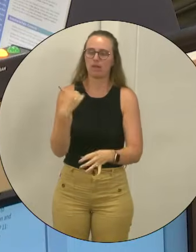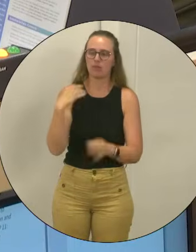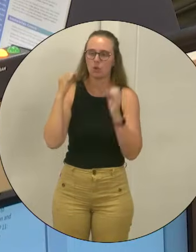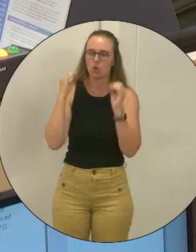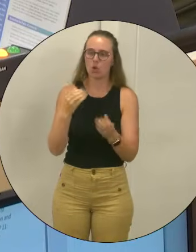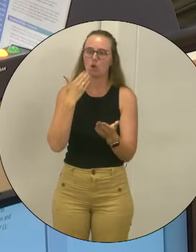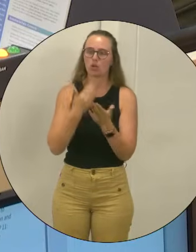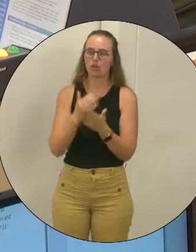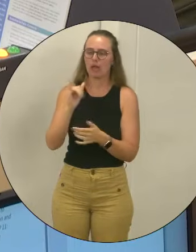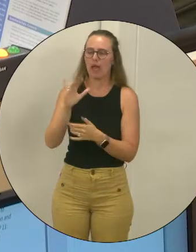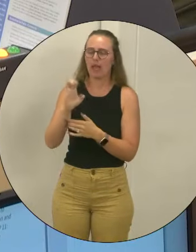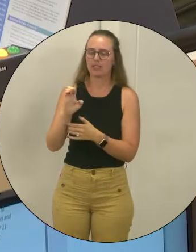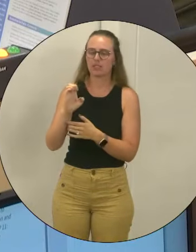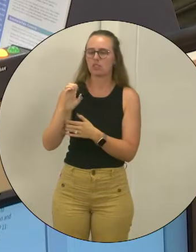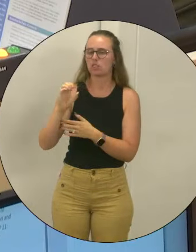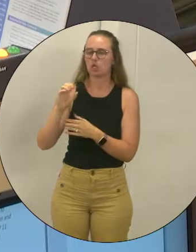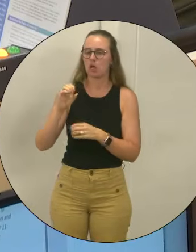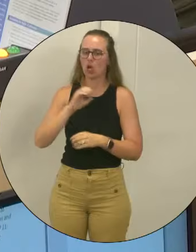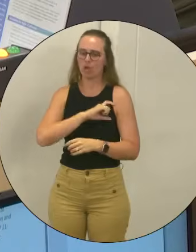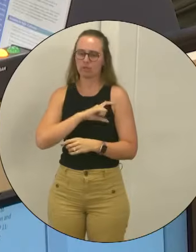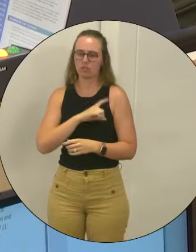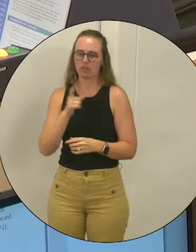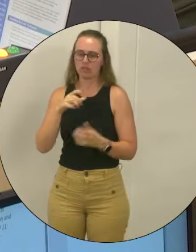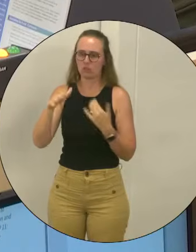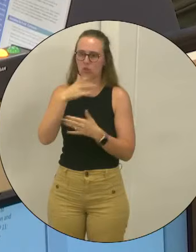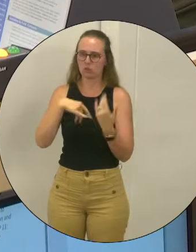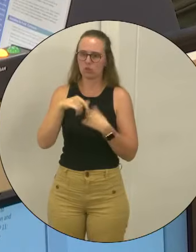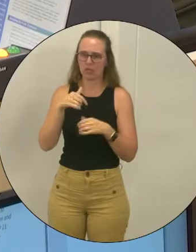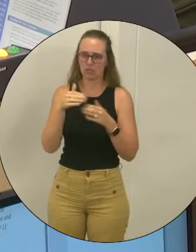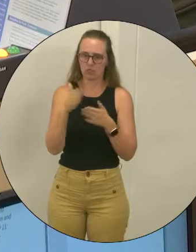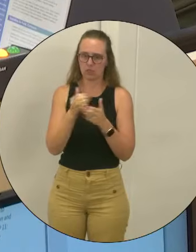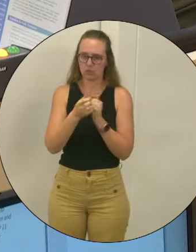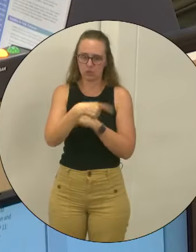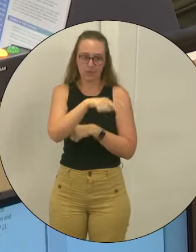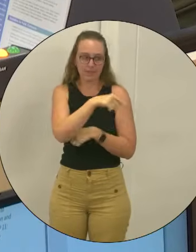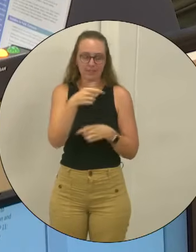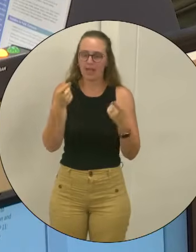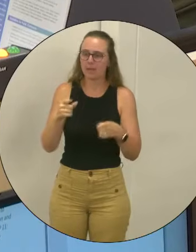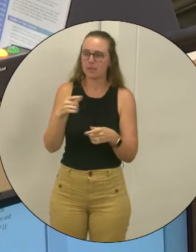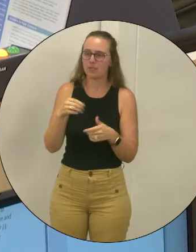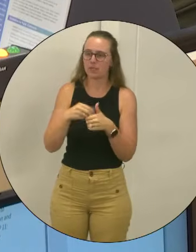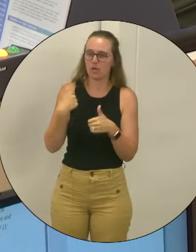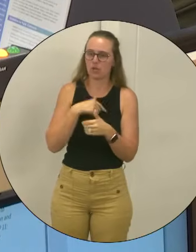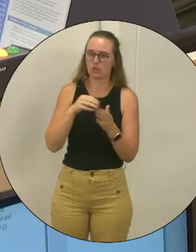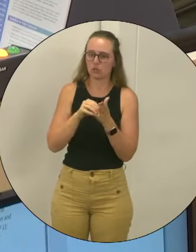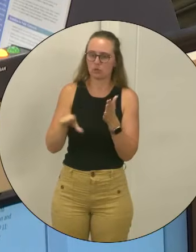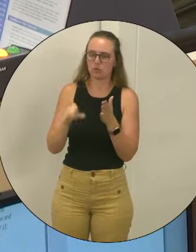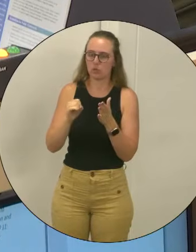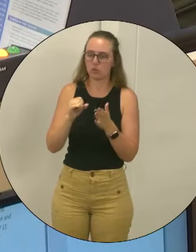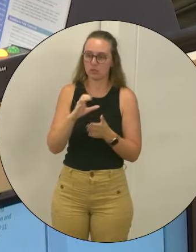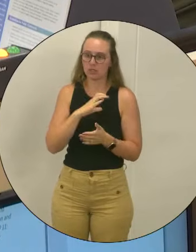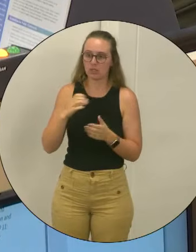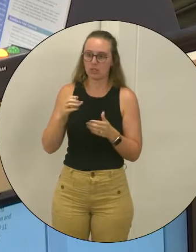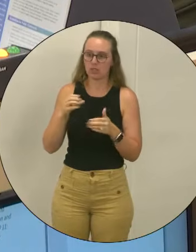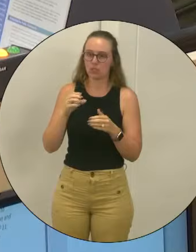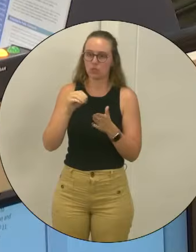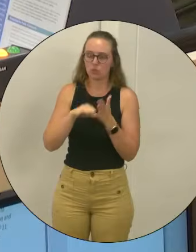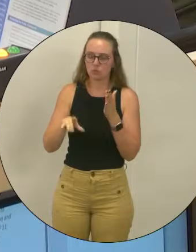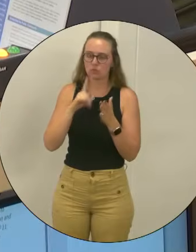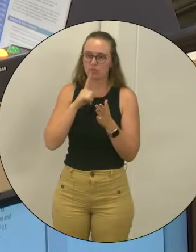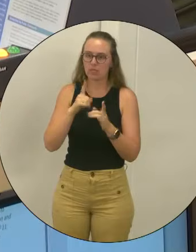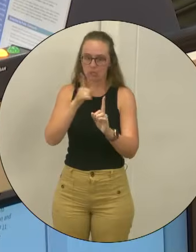ICE officer unless it's a dead ICE officer, the social media that I've shared with you guys. This is happening in our students. So conservative students are